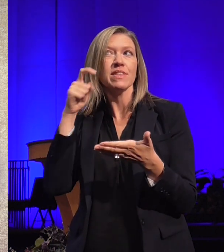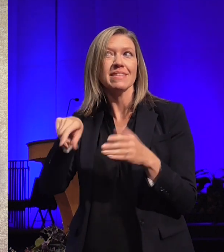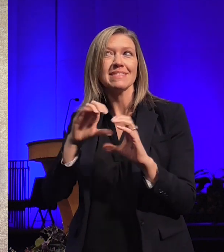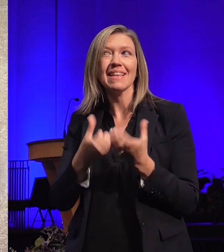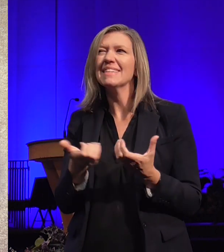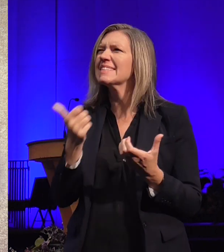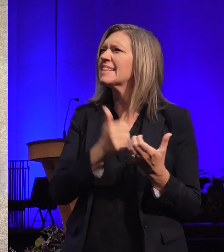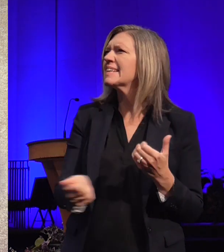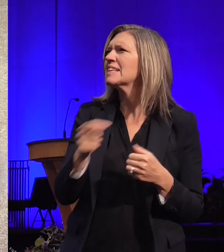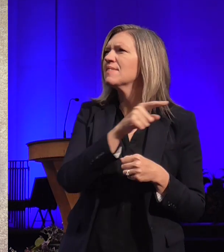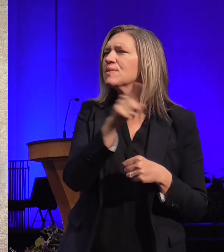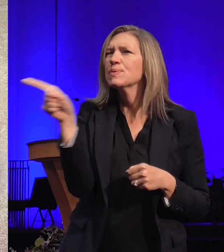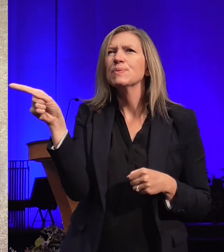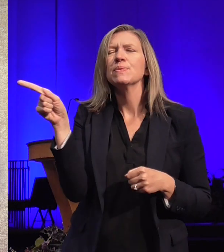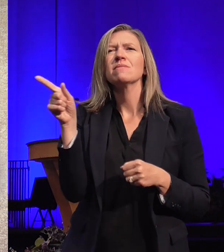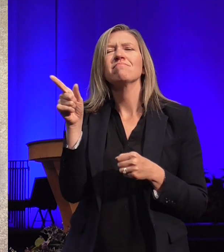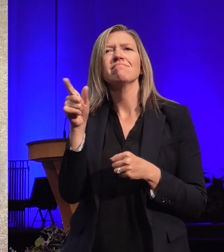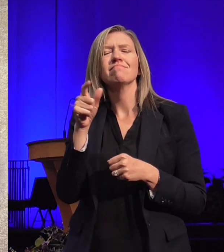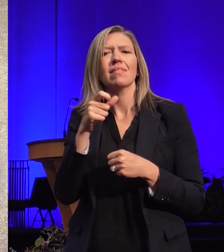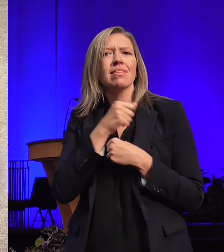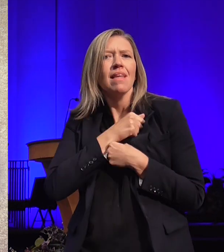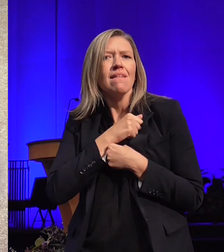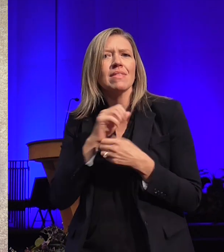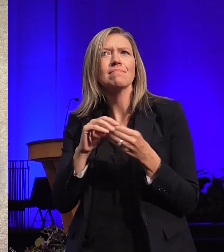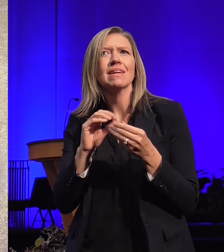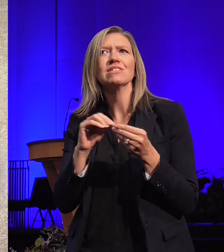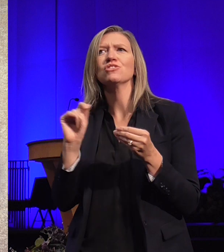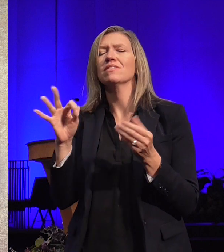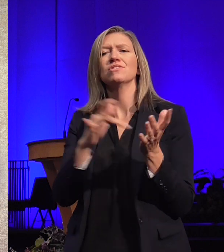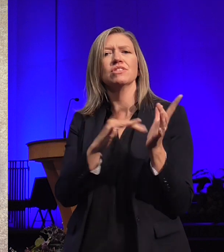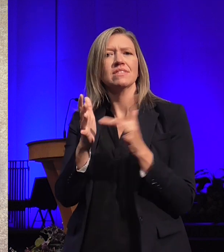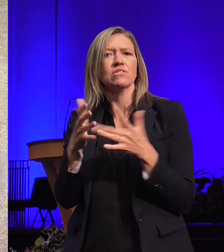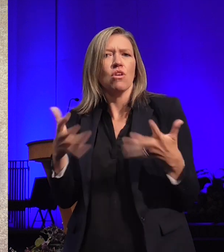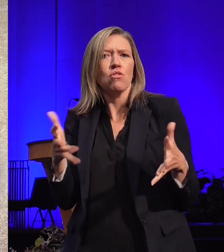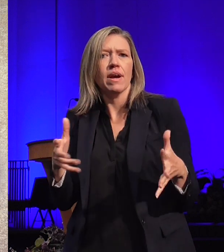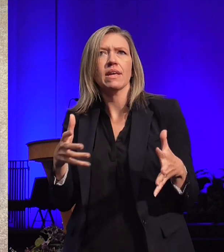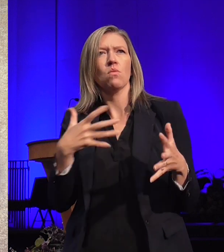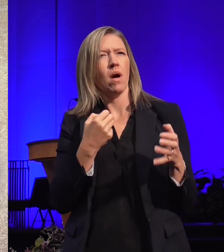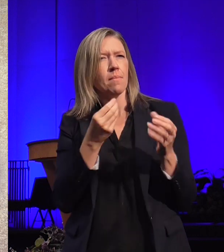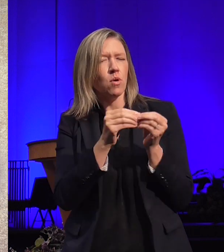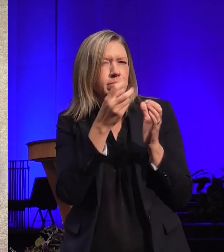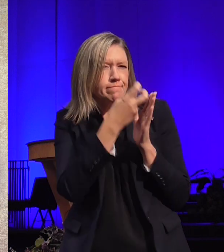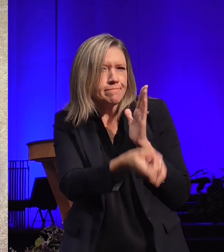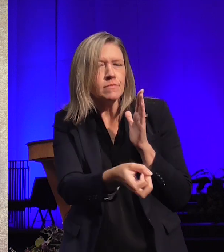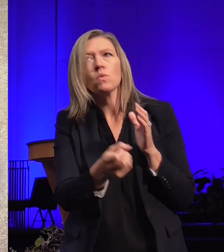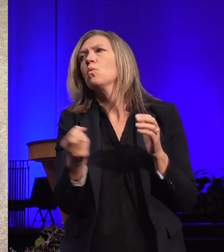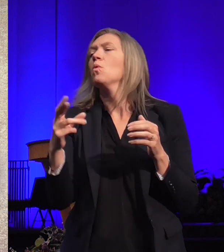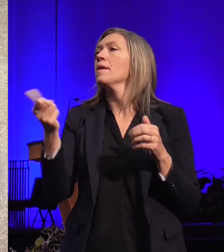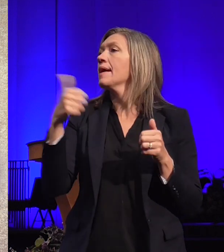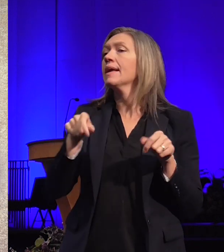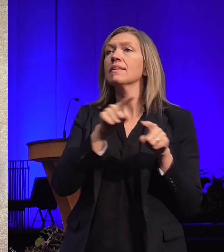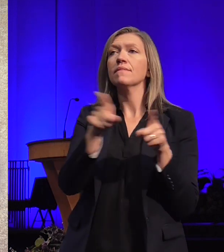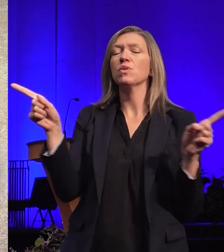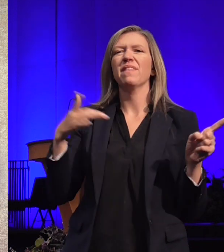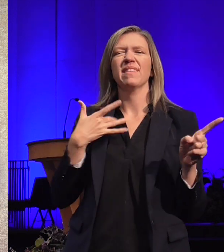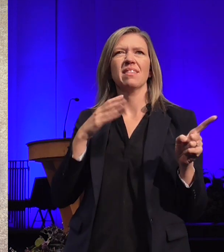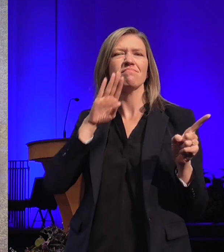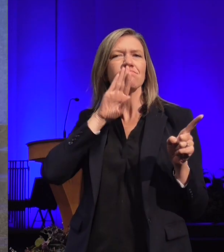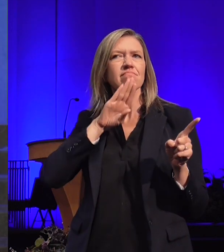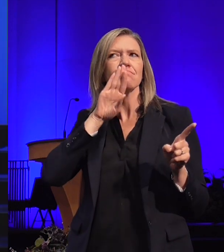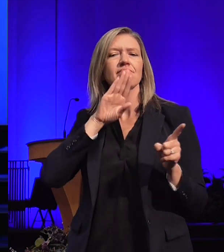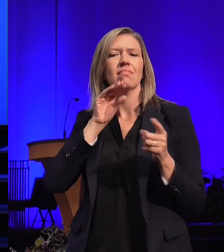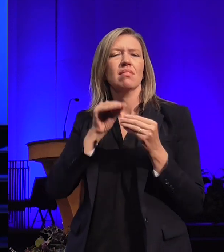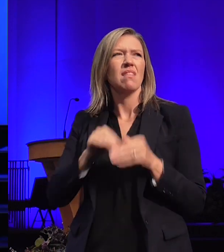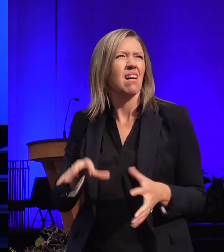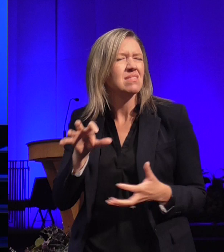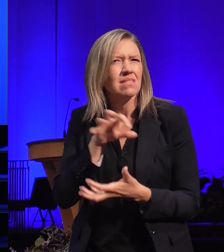who might really love the message of Jesus already and want to go deeper with it, or to any of you who feel frustrated and